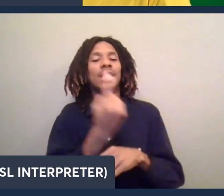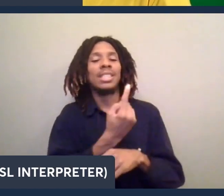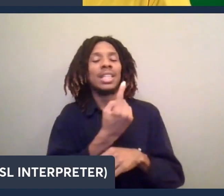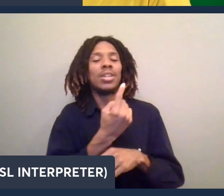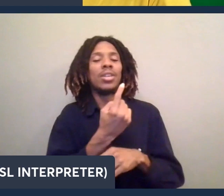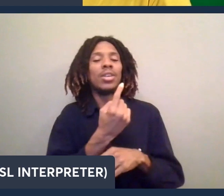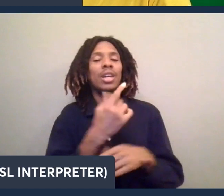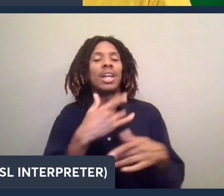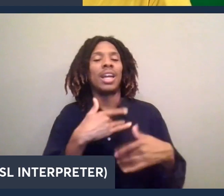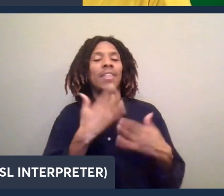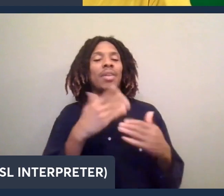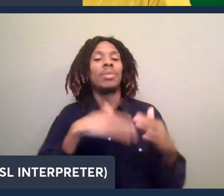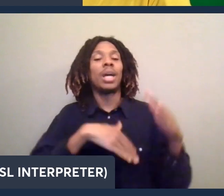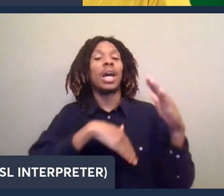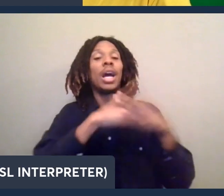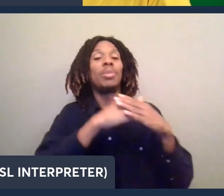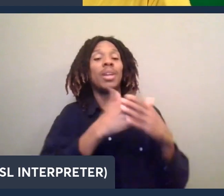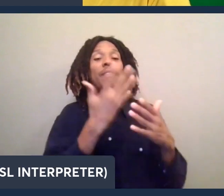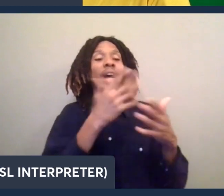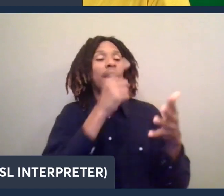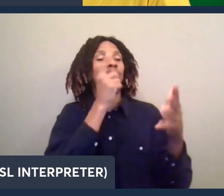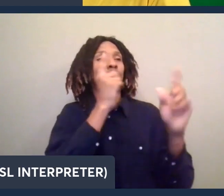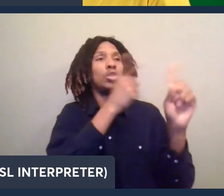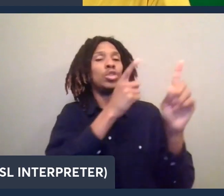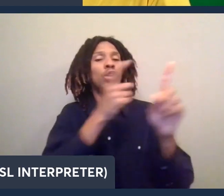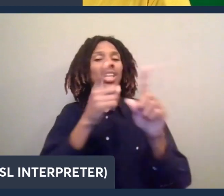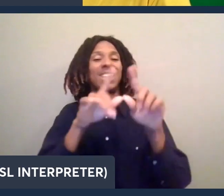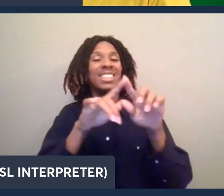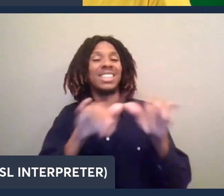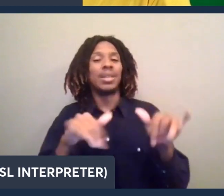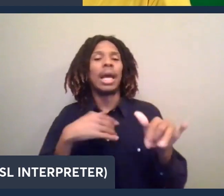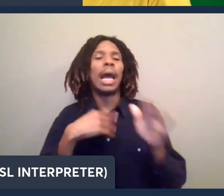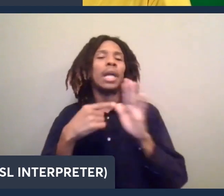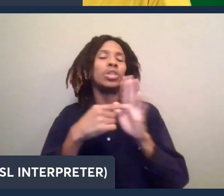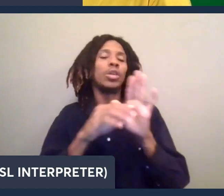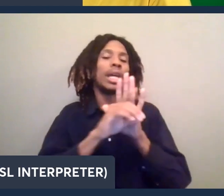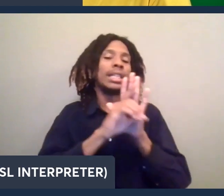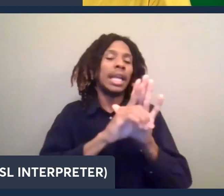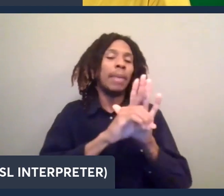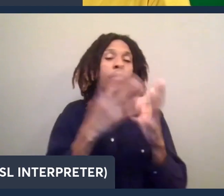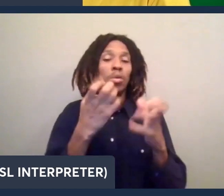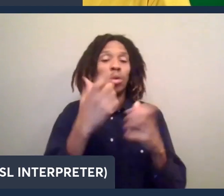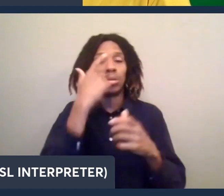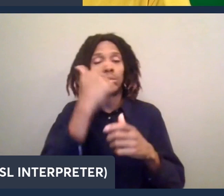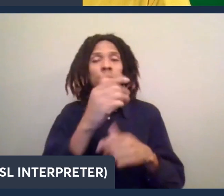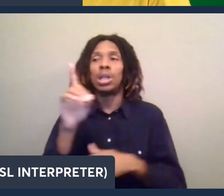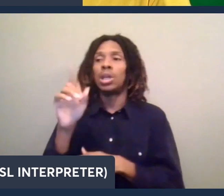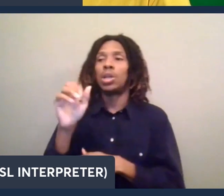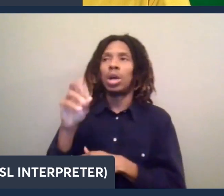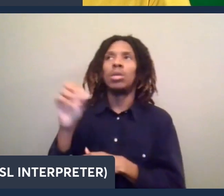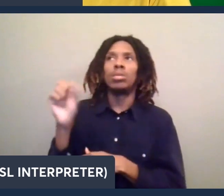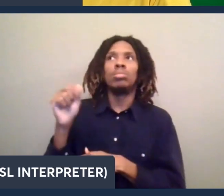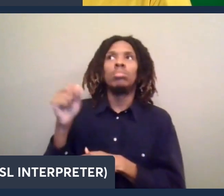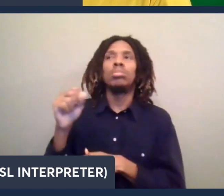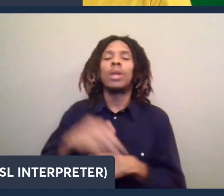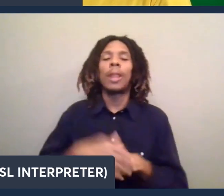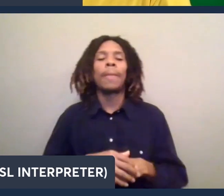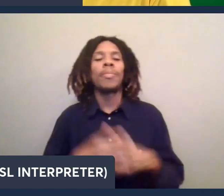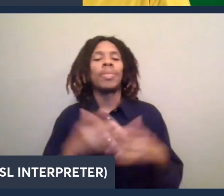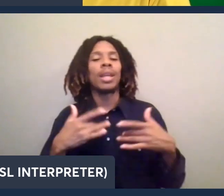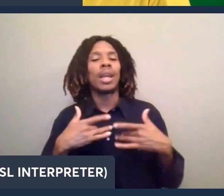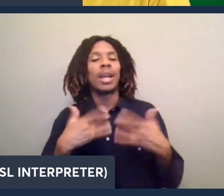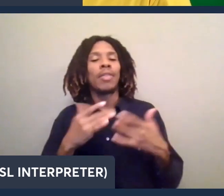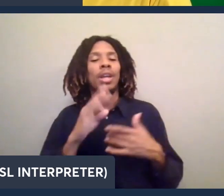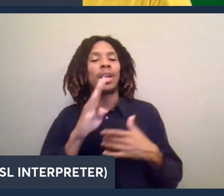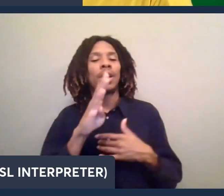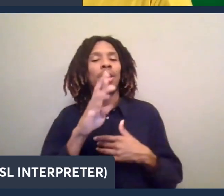5 targets simultaneously. I'm happy to show it off in a demo if you like. Yeah. but also EventBridge comes with a lot